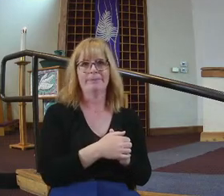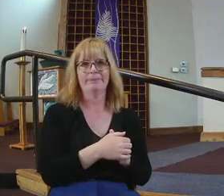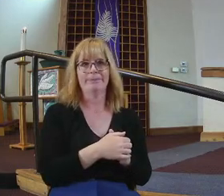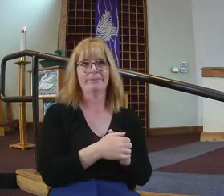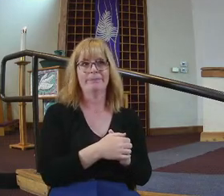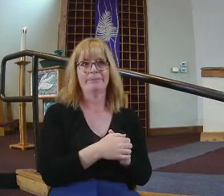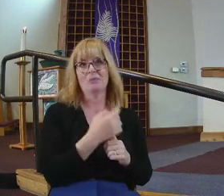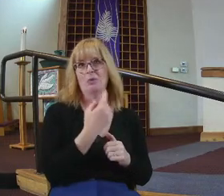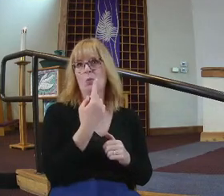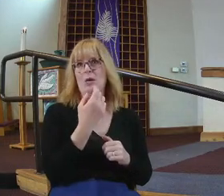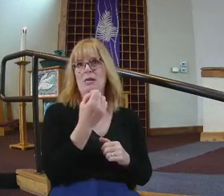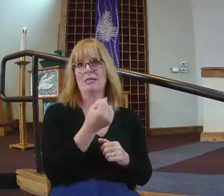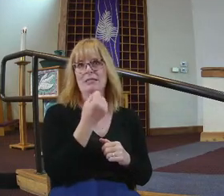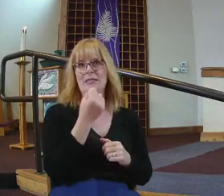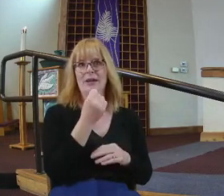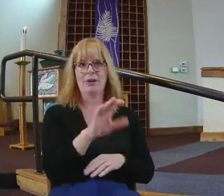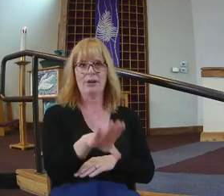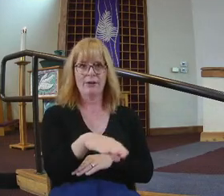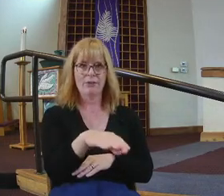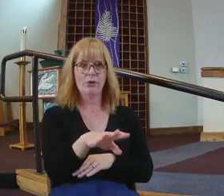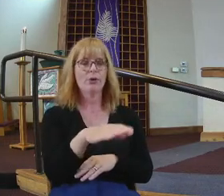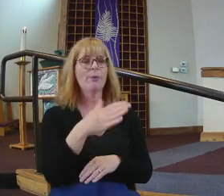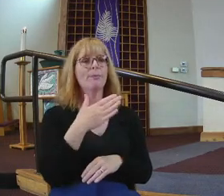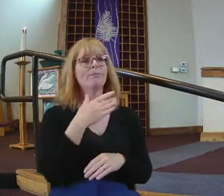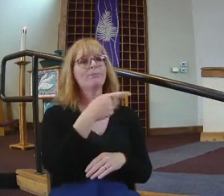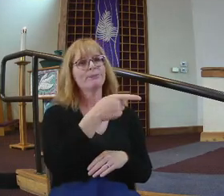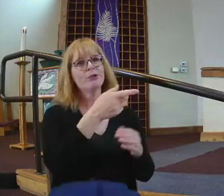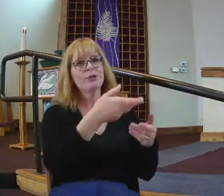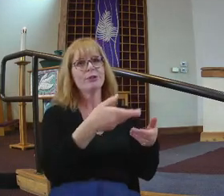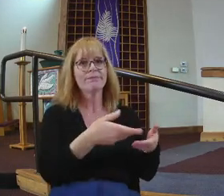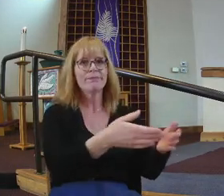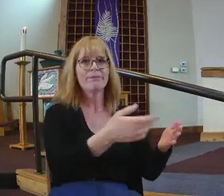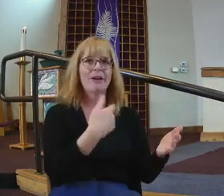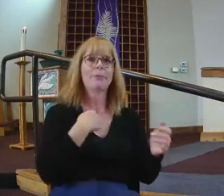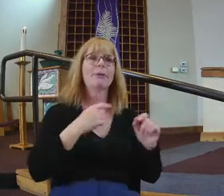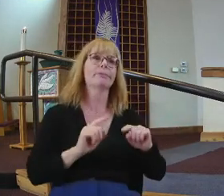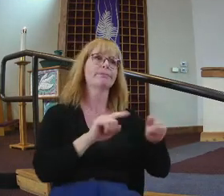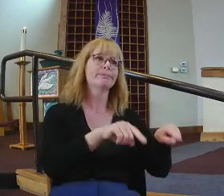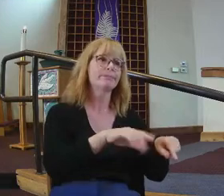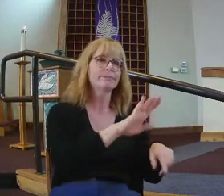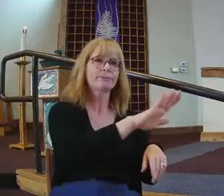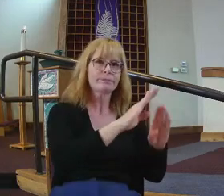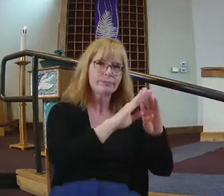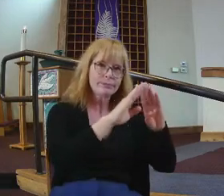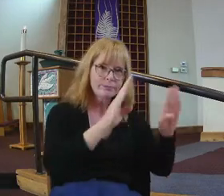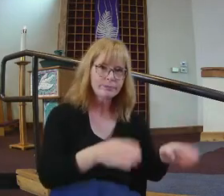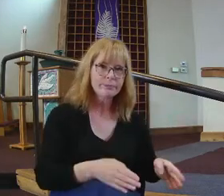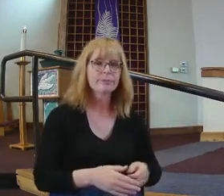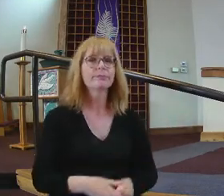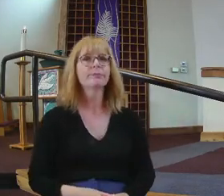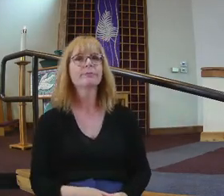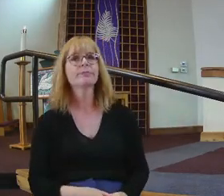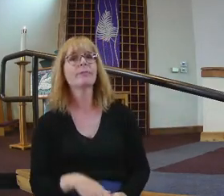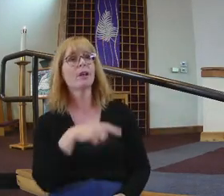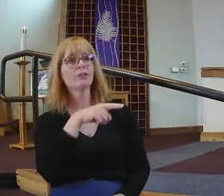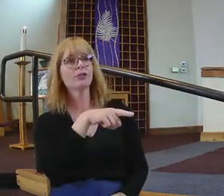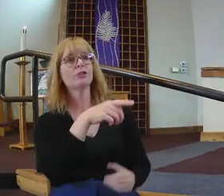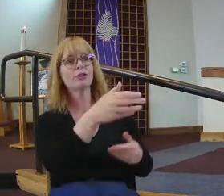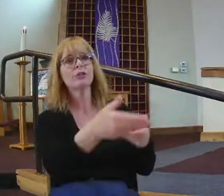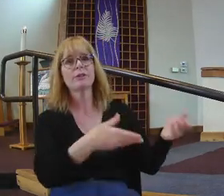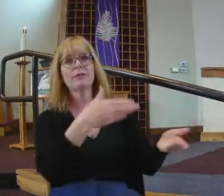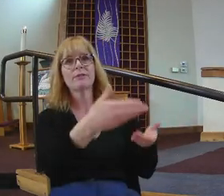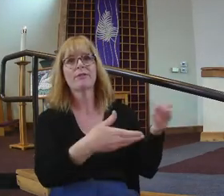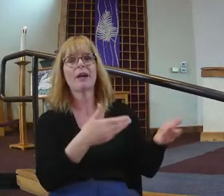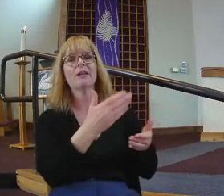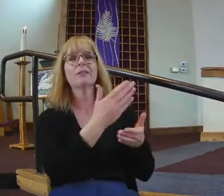Saturday afternoon, my friend invited me over to her house, and she invited some of